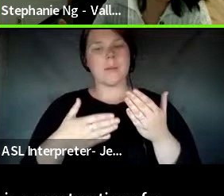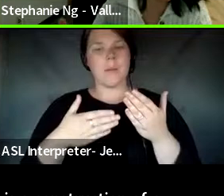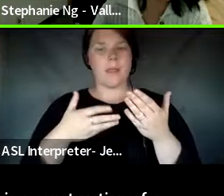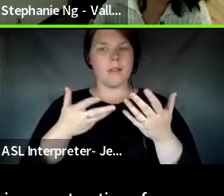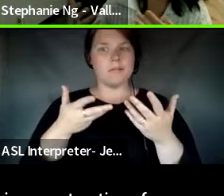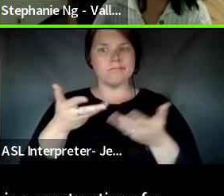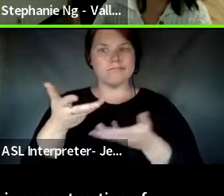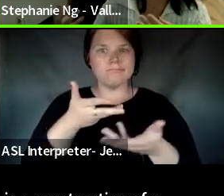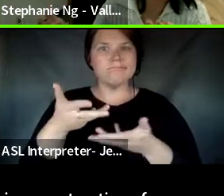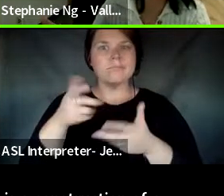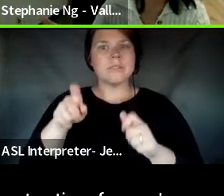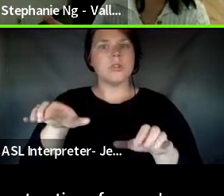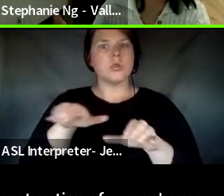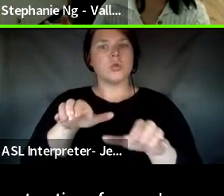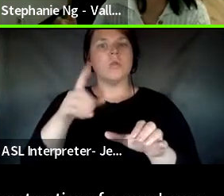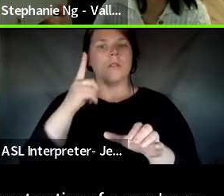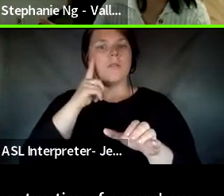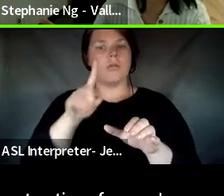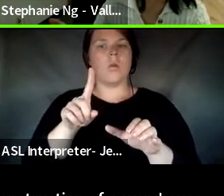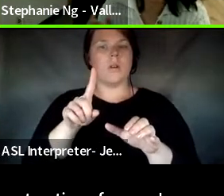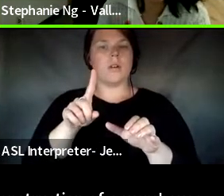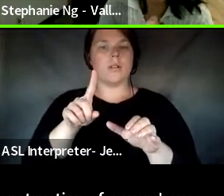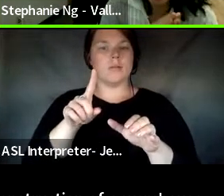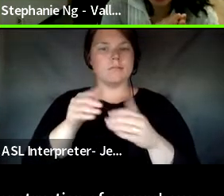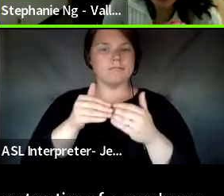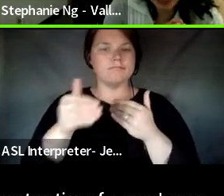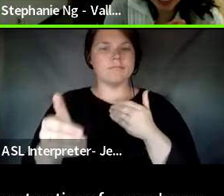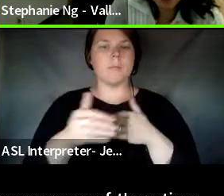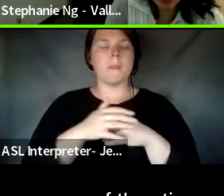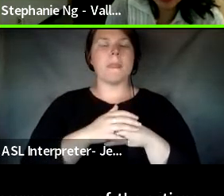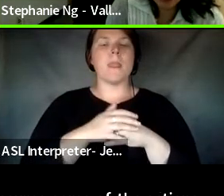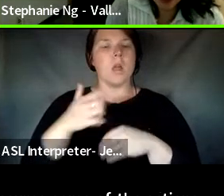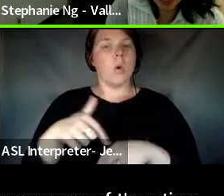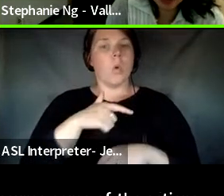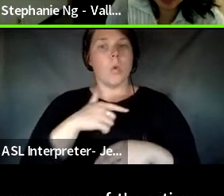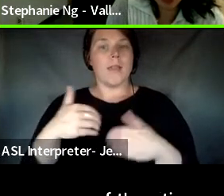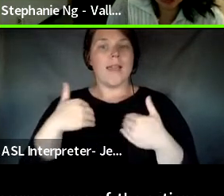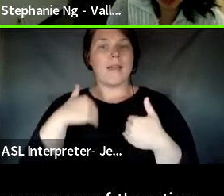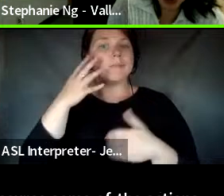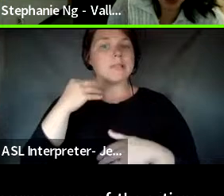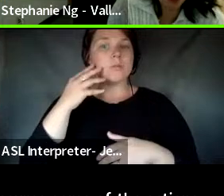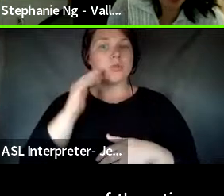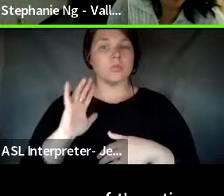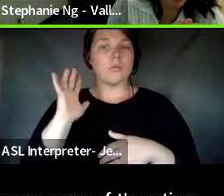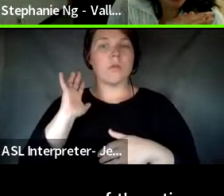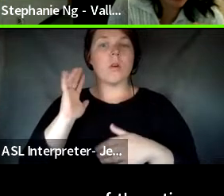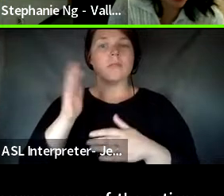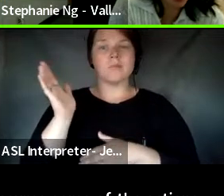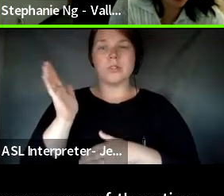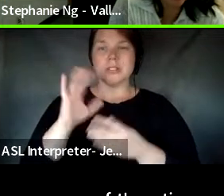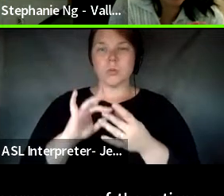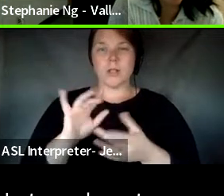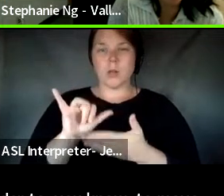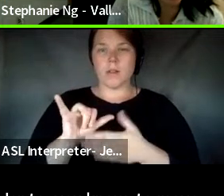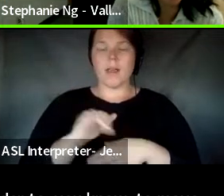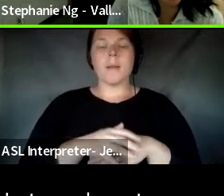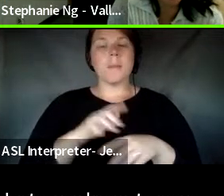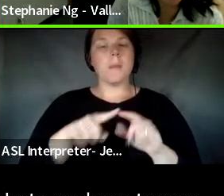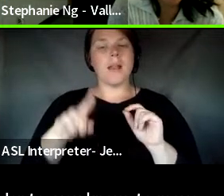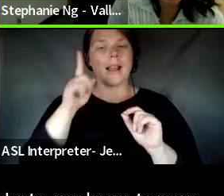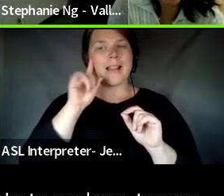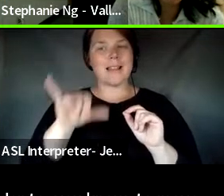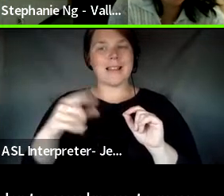actions that they need to take in order to move forward with that. And we have had in the past a presentation on that, but I do think that's something